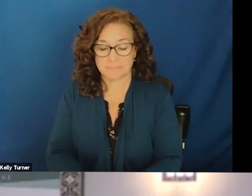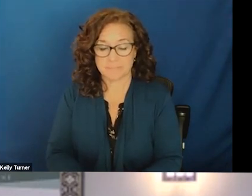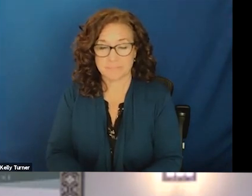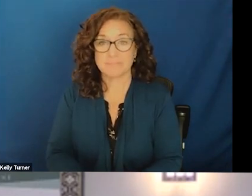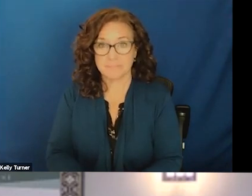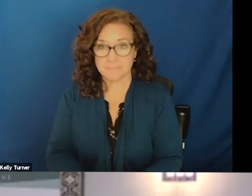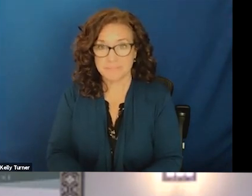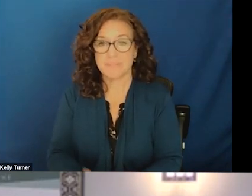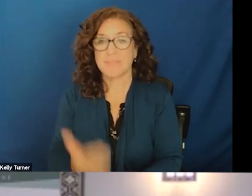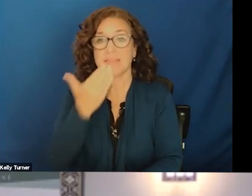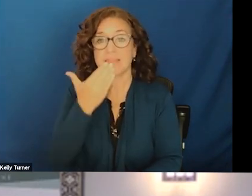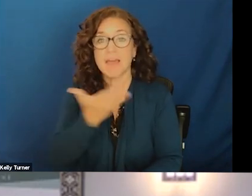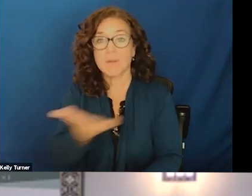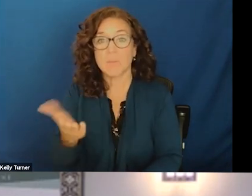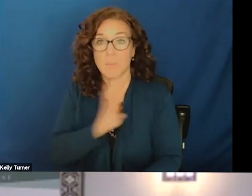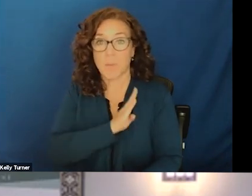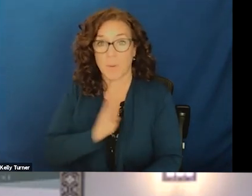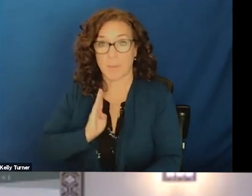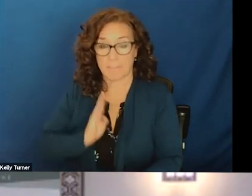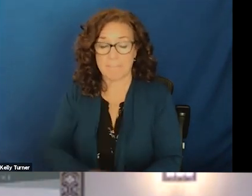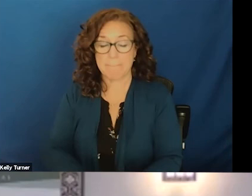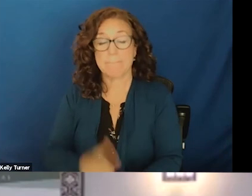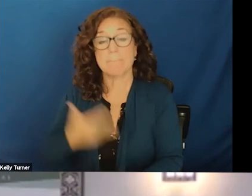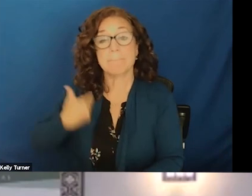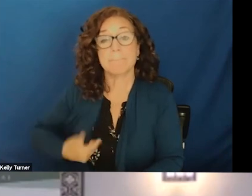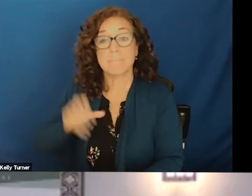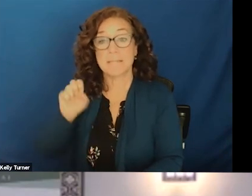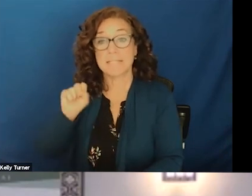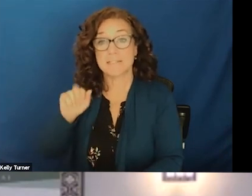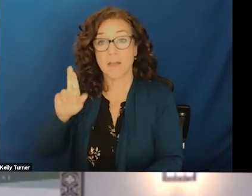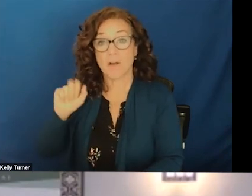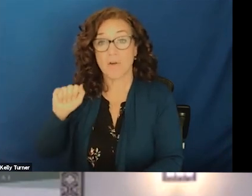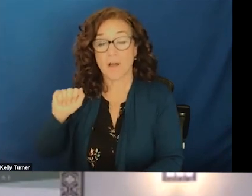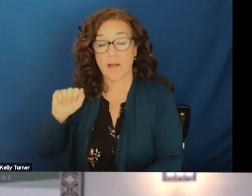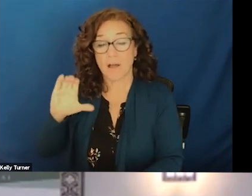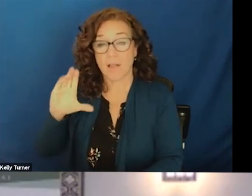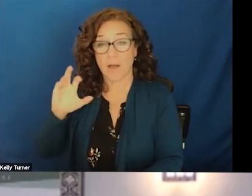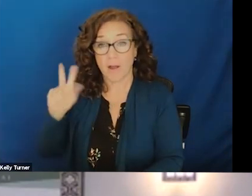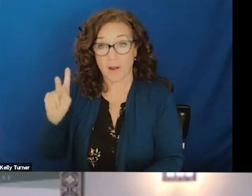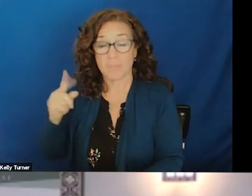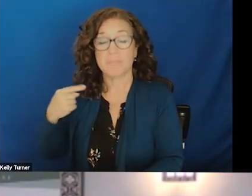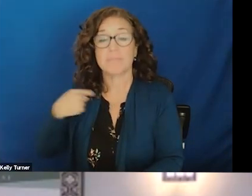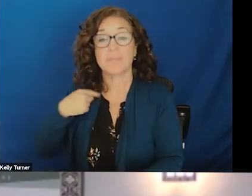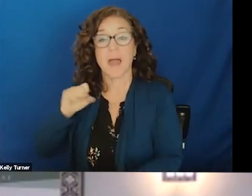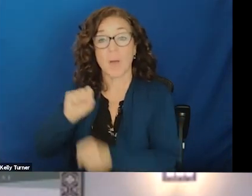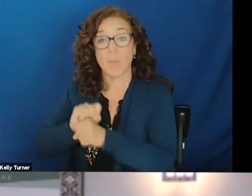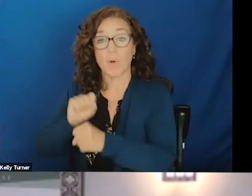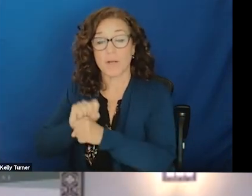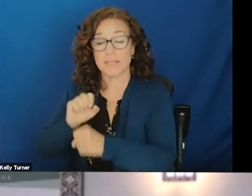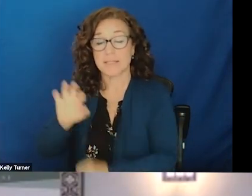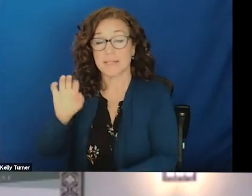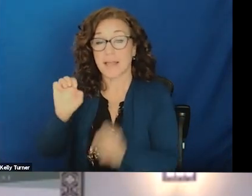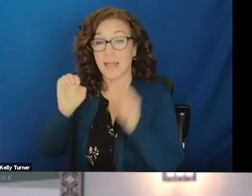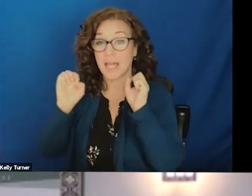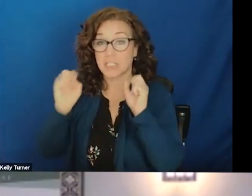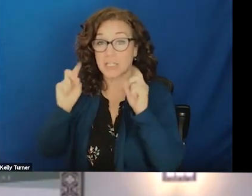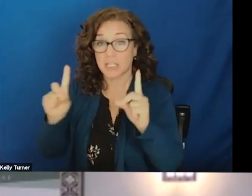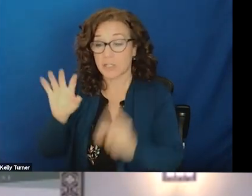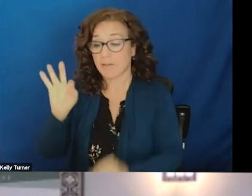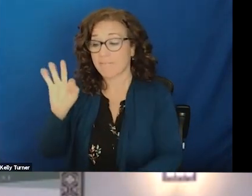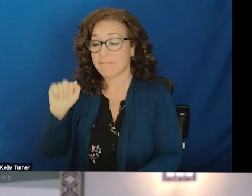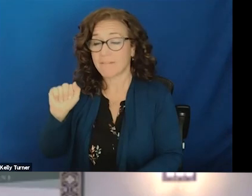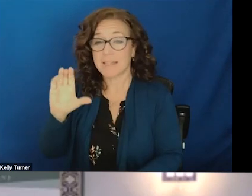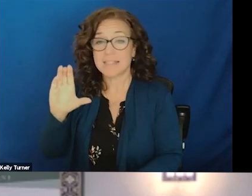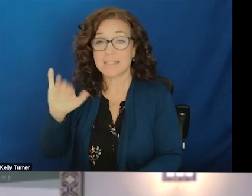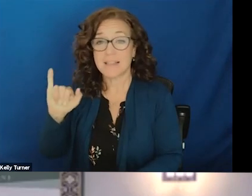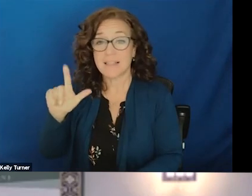Thank you, Board. My name is Sarah Clark, and I work as an educational facilitator with youth in the community. And